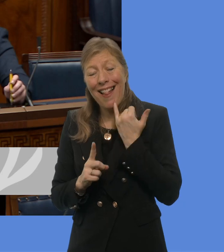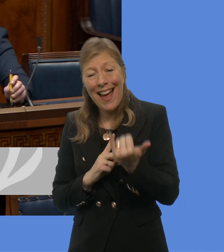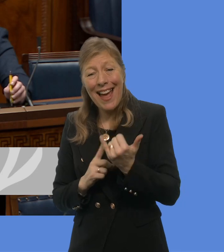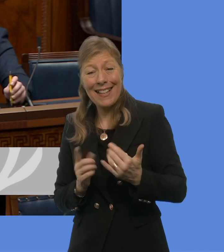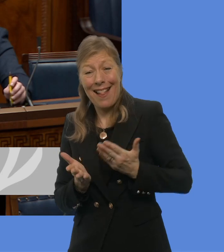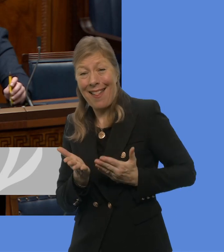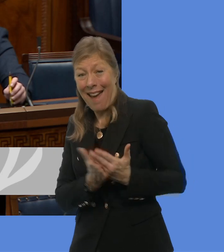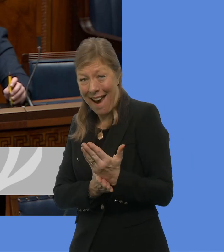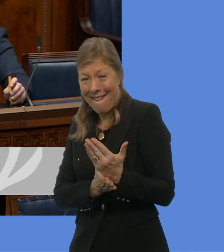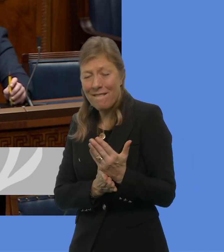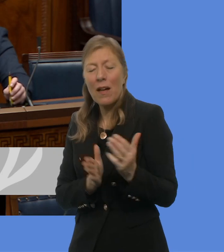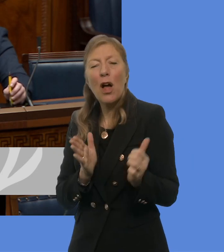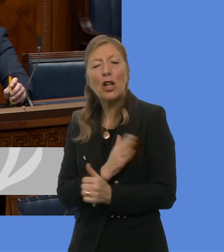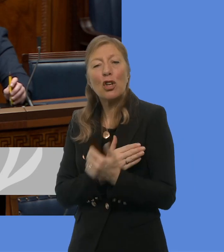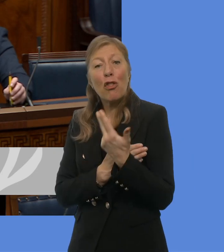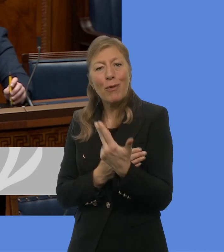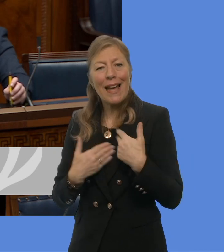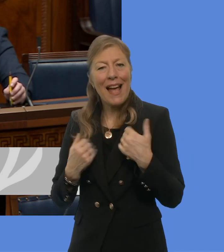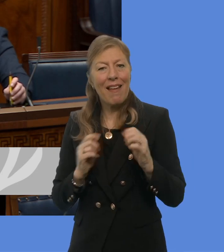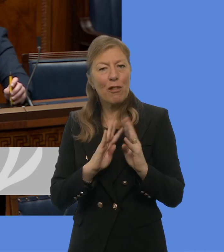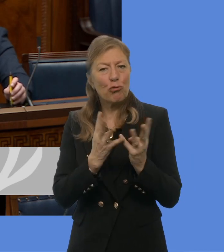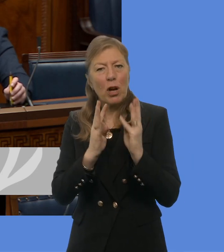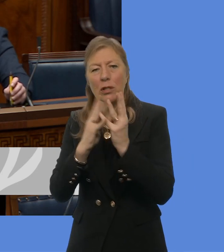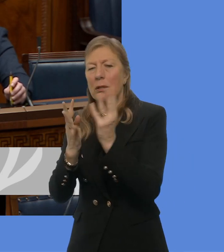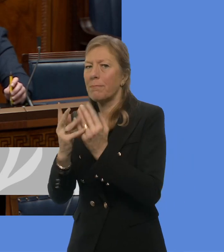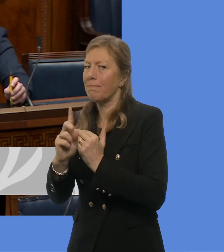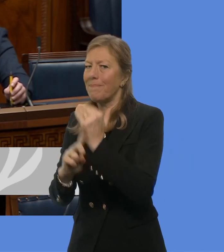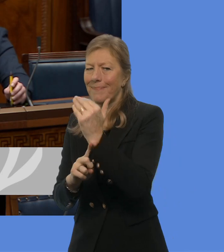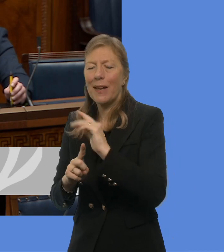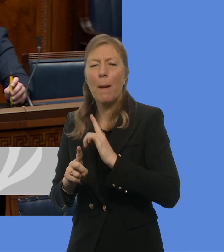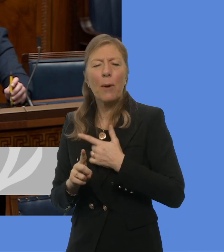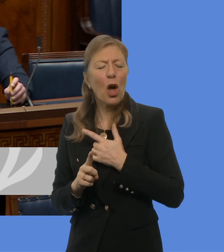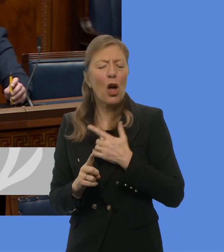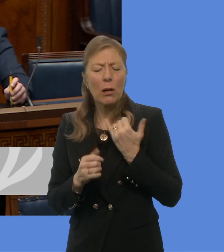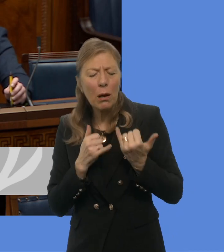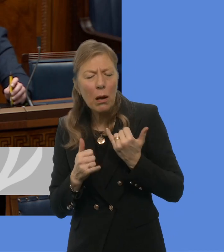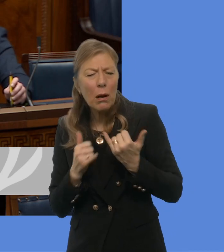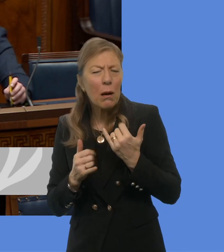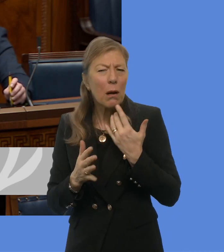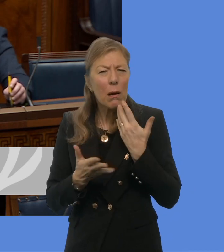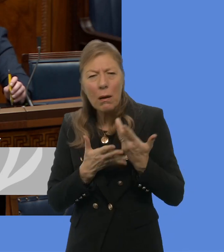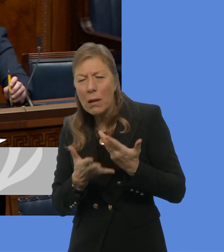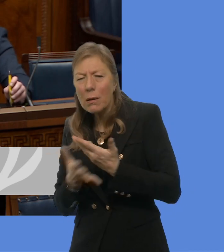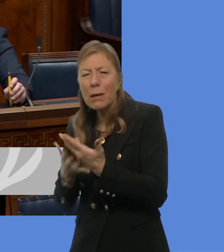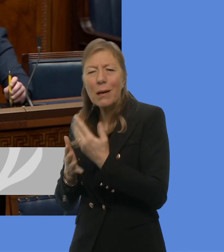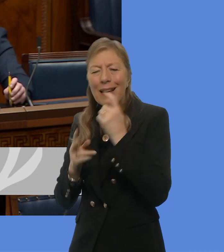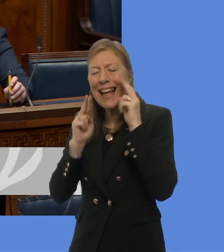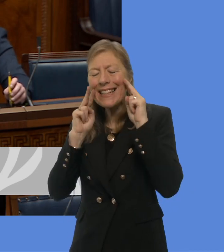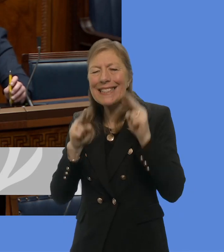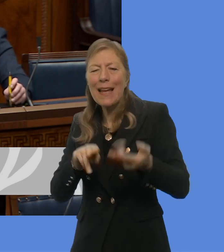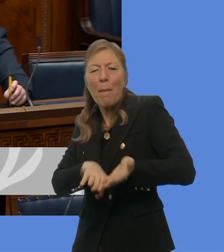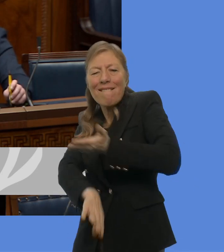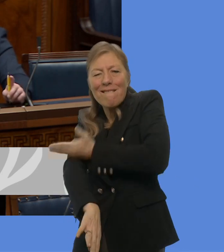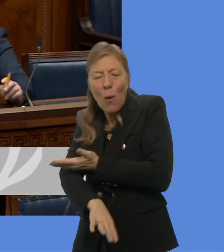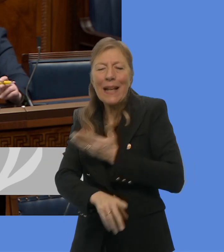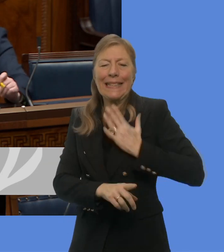care services. They do this by creating greater line of sight of home care capacity on specific schedules and quickly identifying